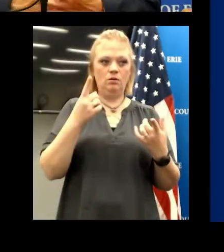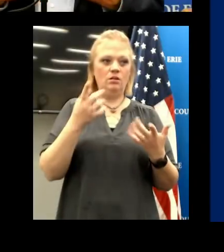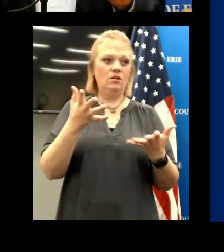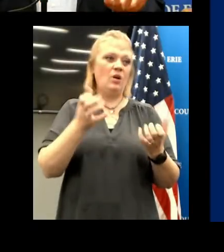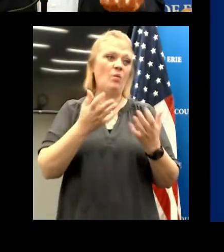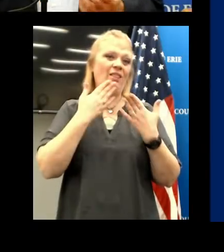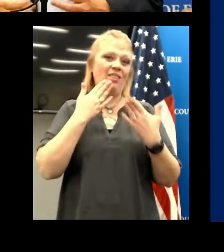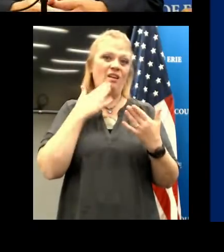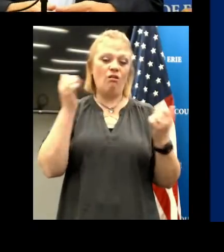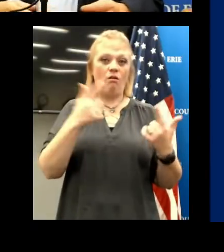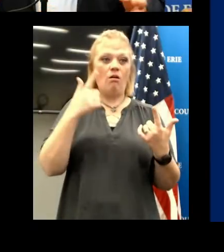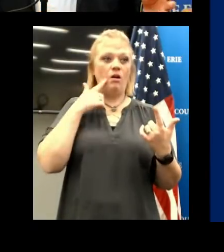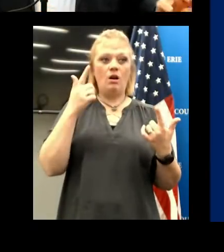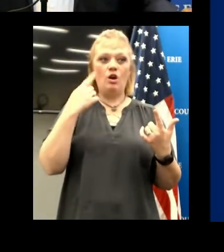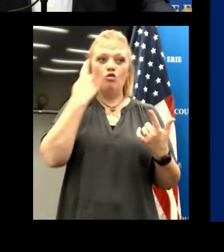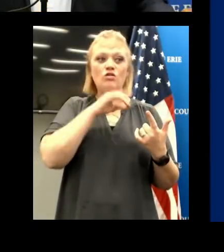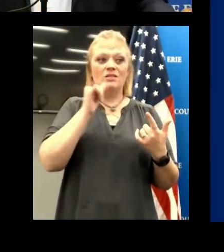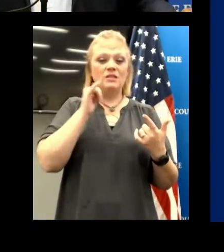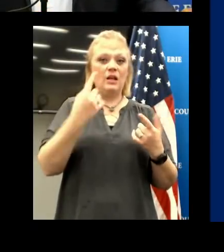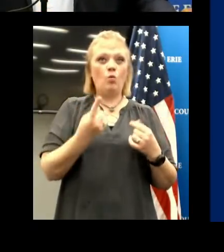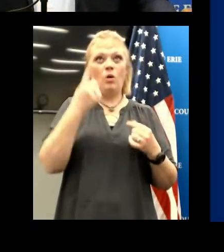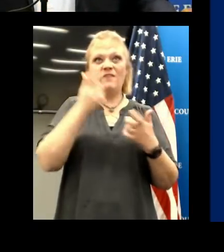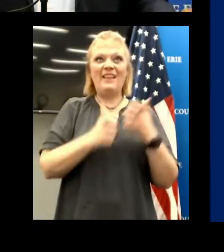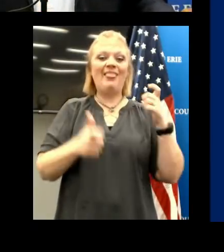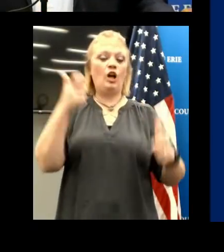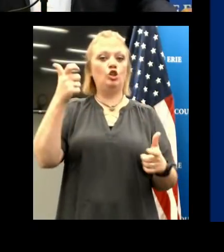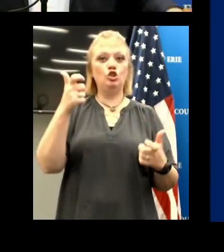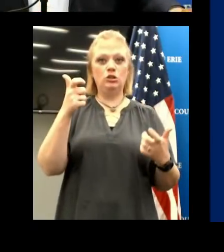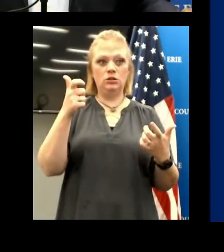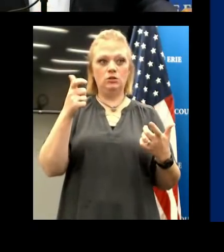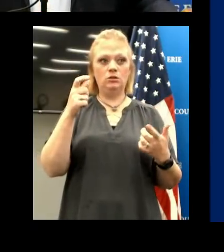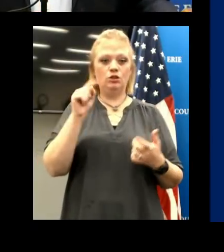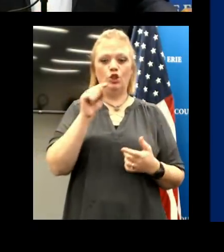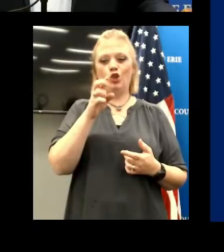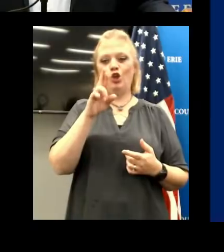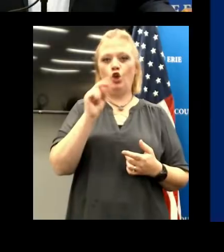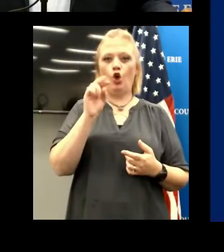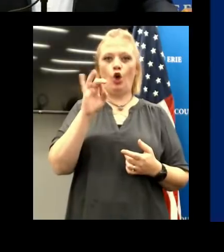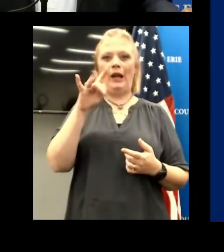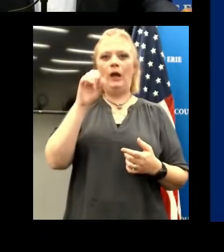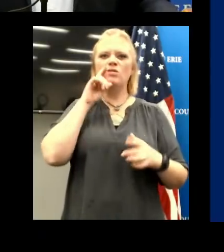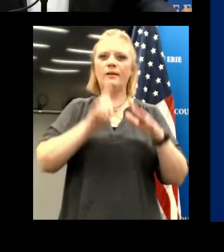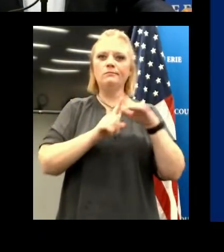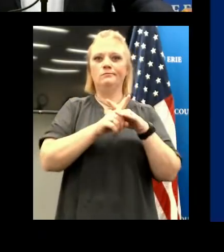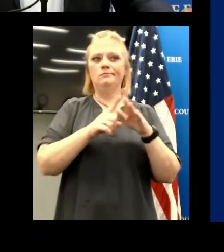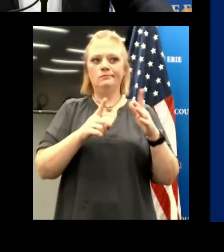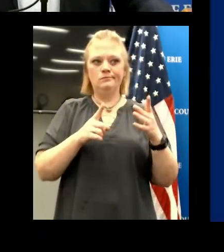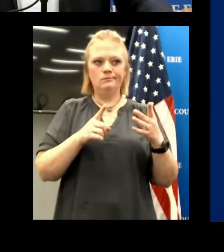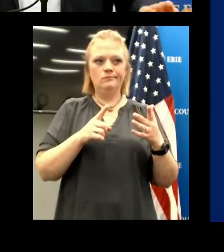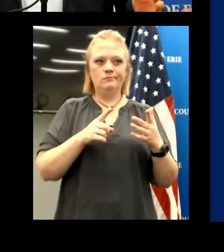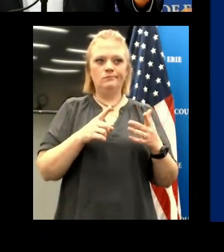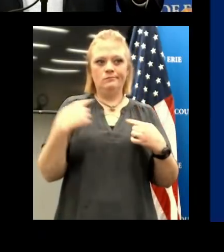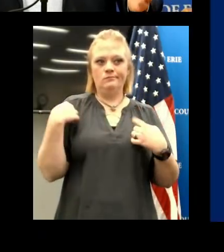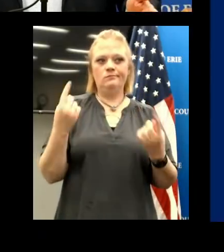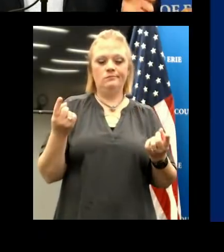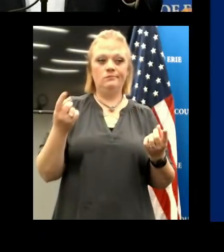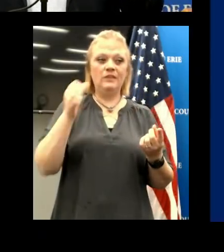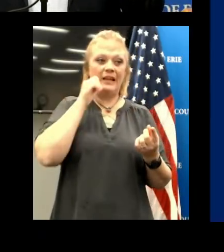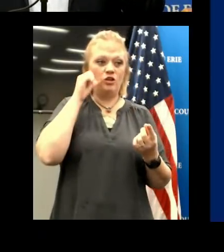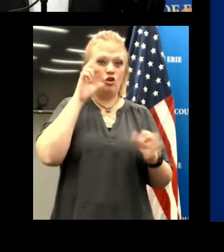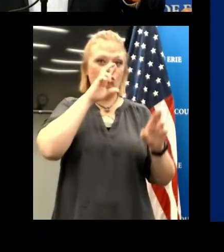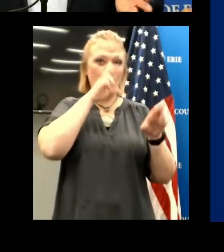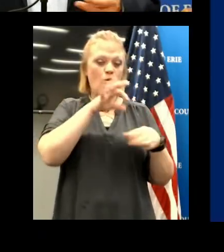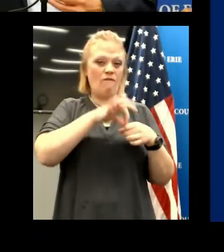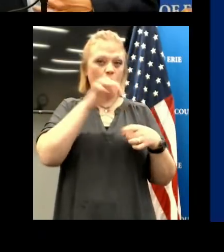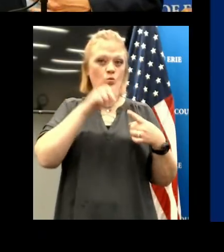looks like we have one of the largest turnouts in Erie County history. We thought we were going to have it, and we certainly did. As of yesterday, the reported votes to the